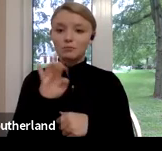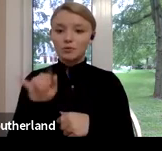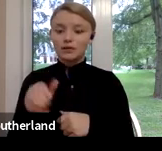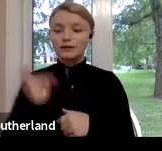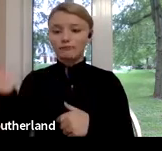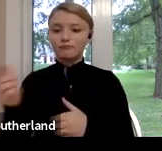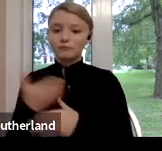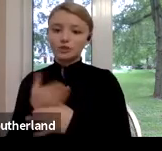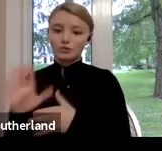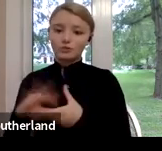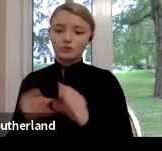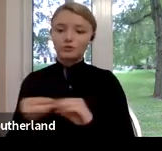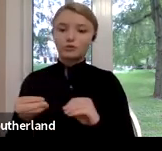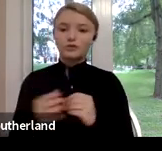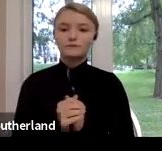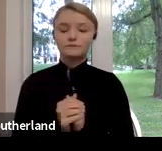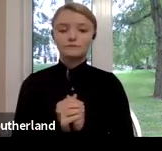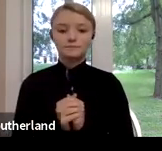story.